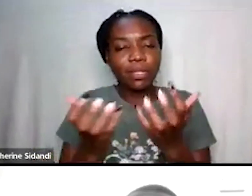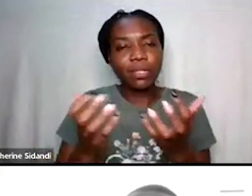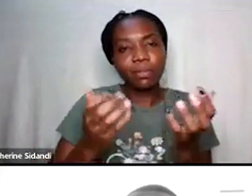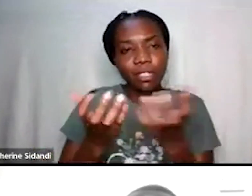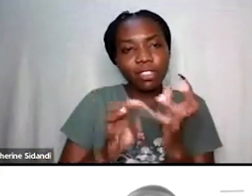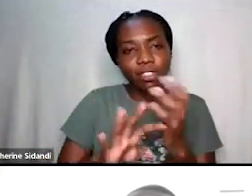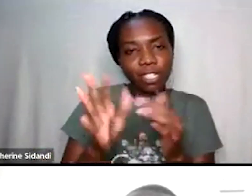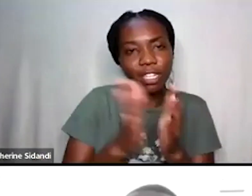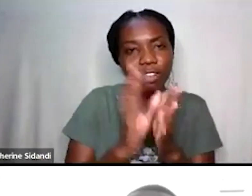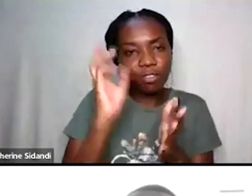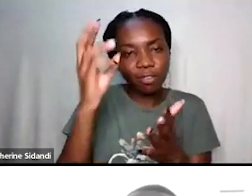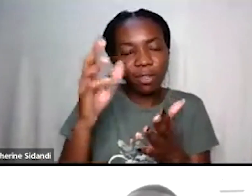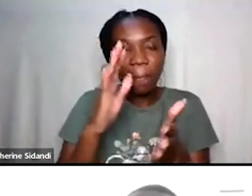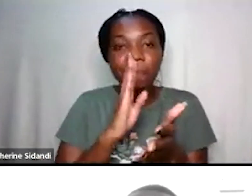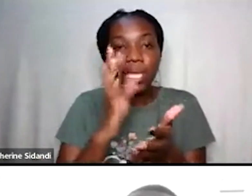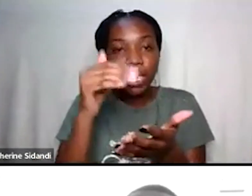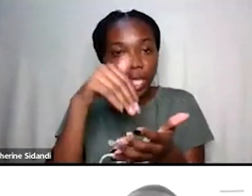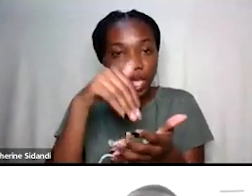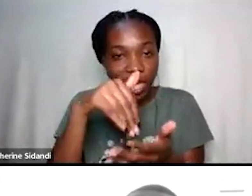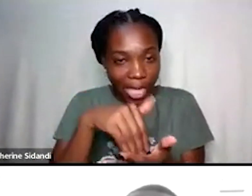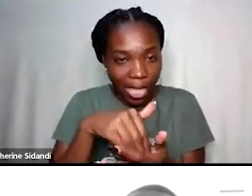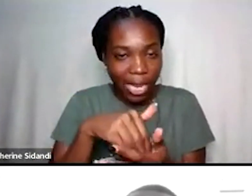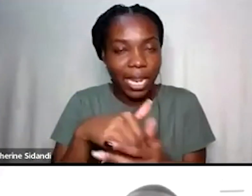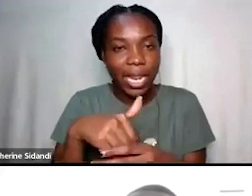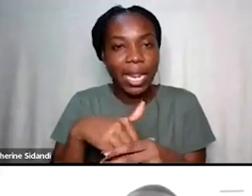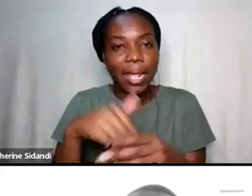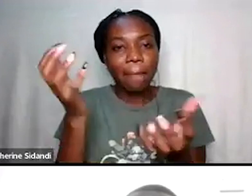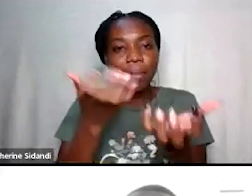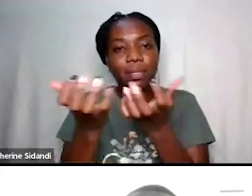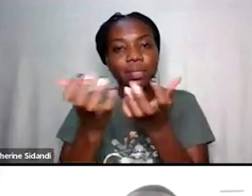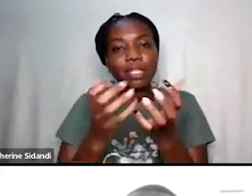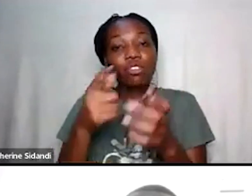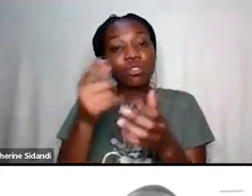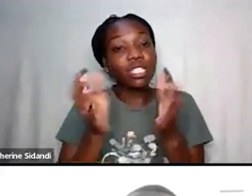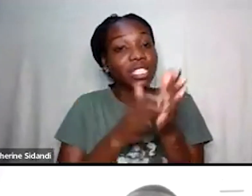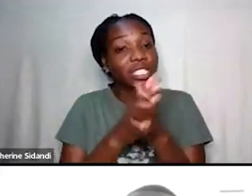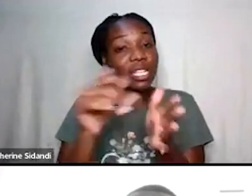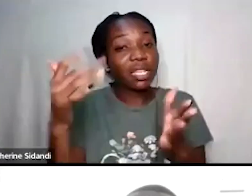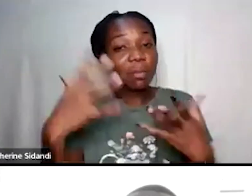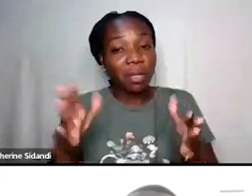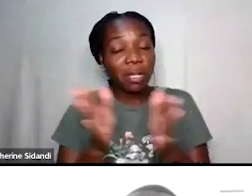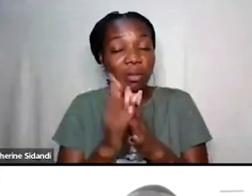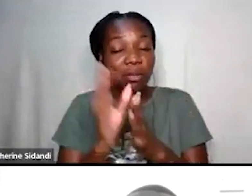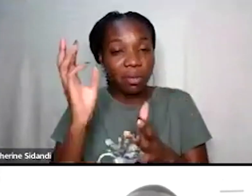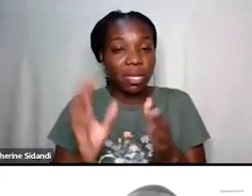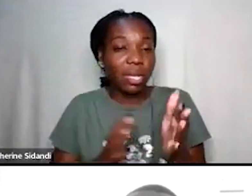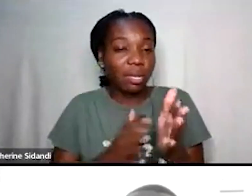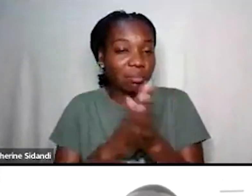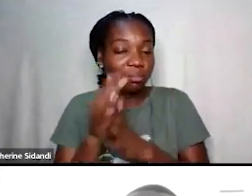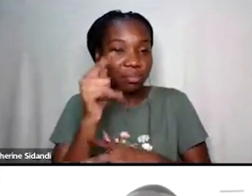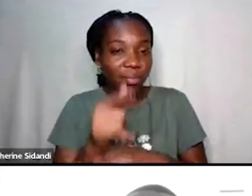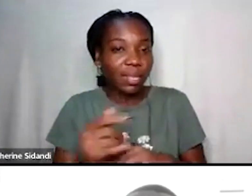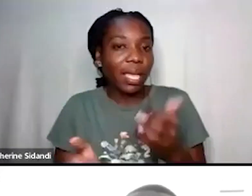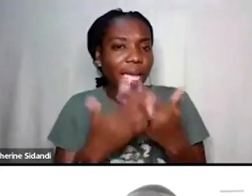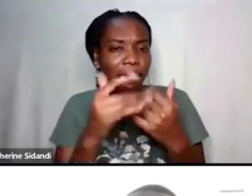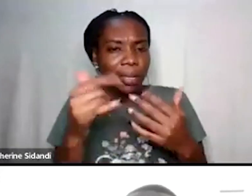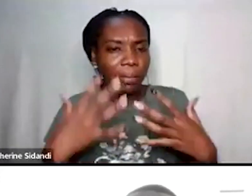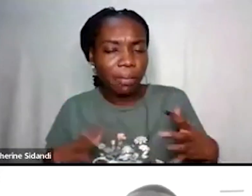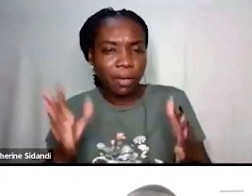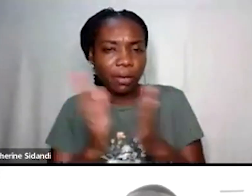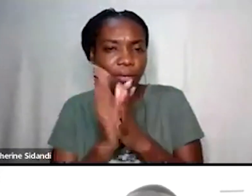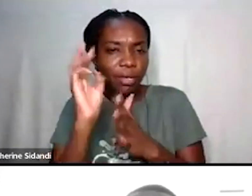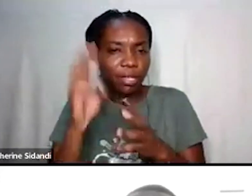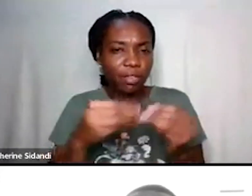in business. So be interested in other people, they'll be interested in you. Help other people, they will help you. Give people and they'll give